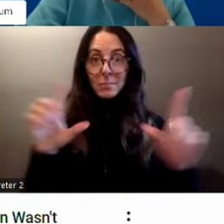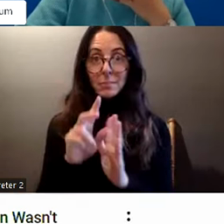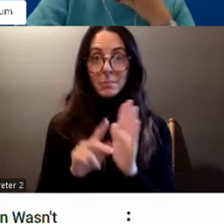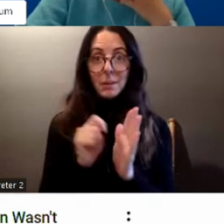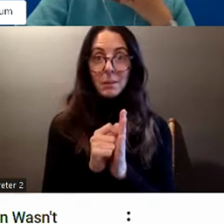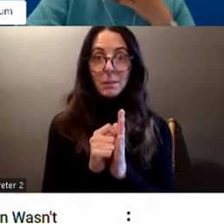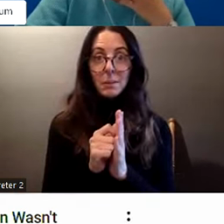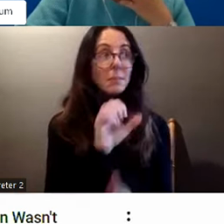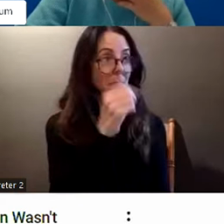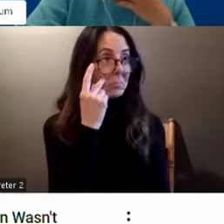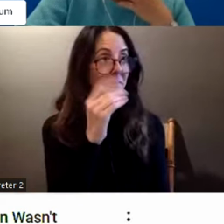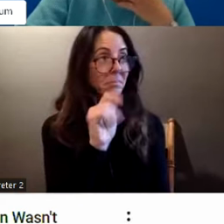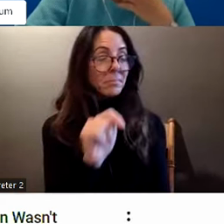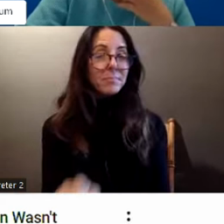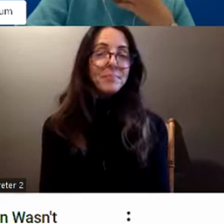Yes, we see it.